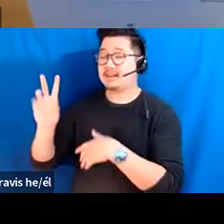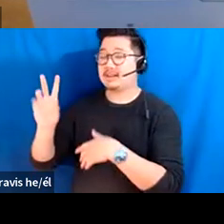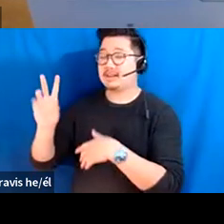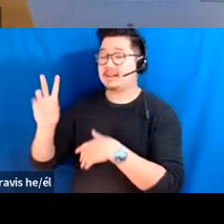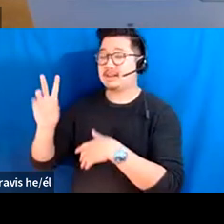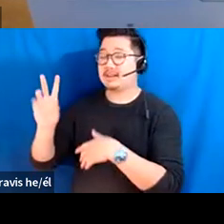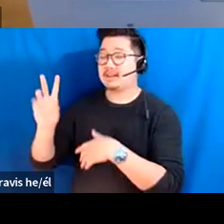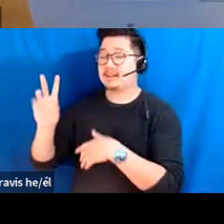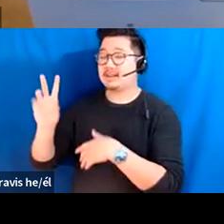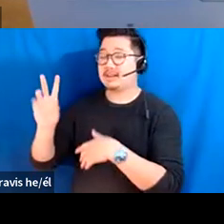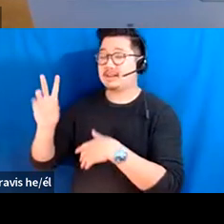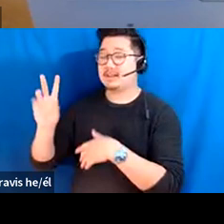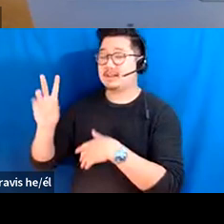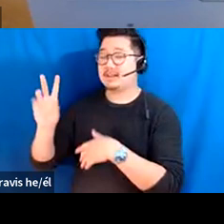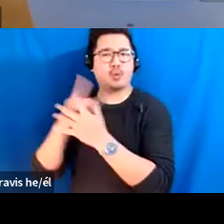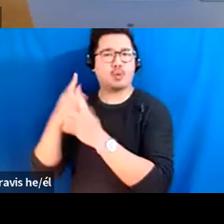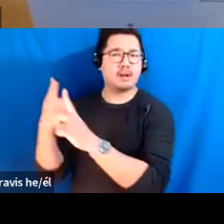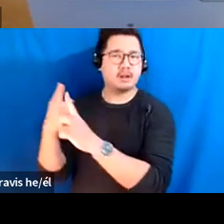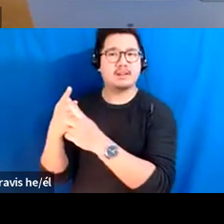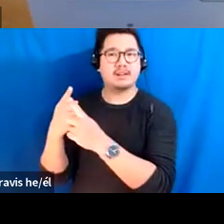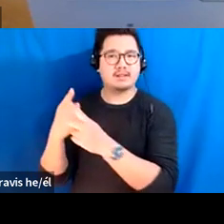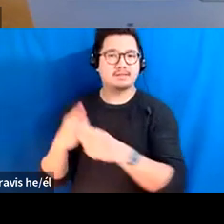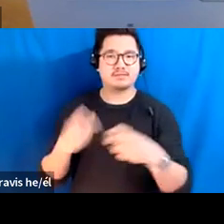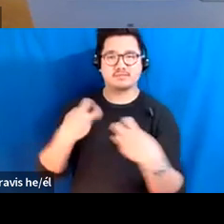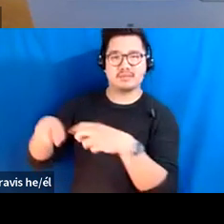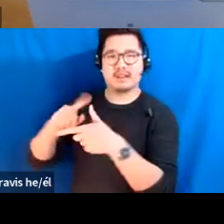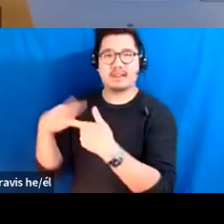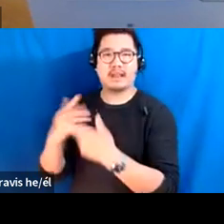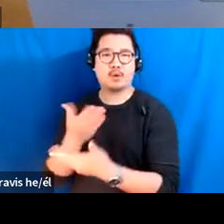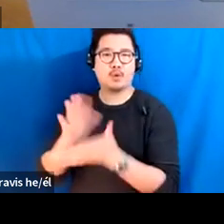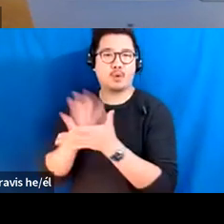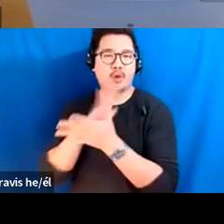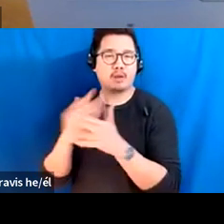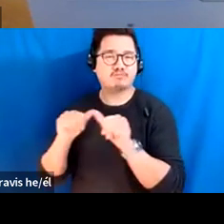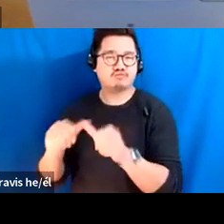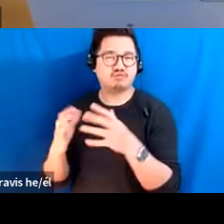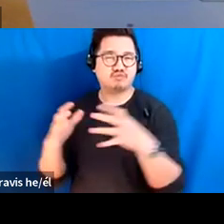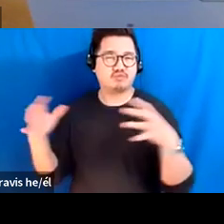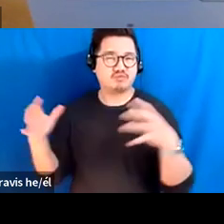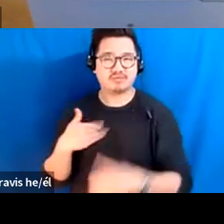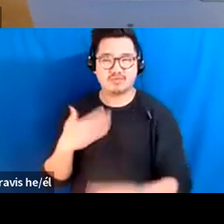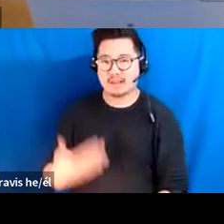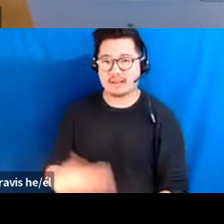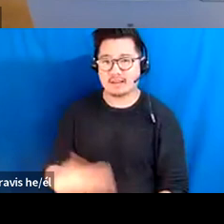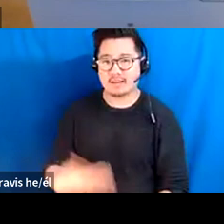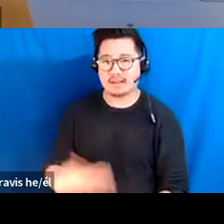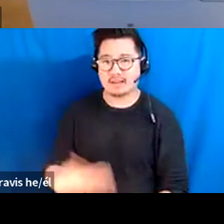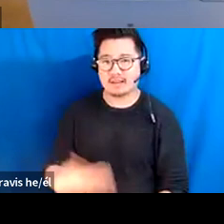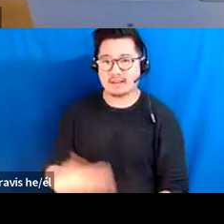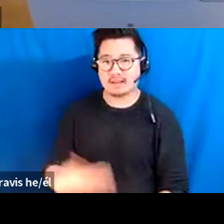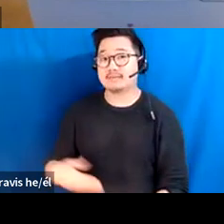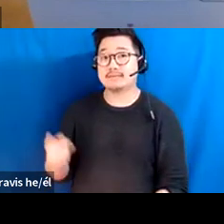our school leaders and our educators will continue to grow thank you mr carter herreras